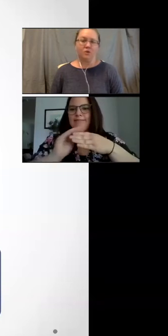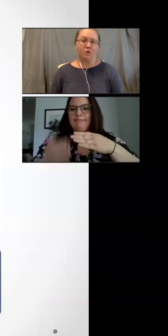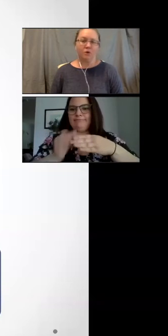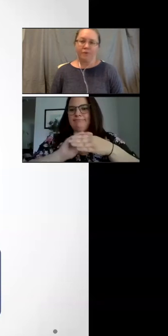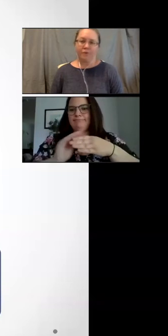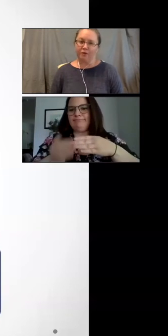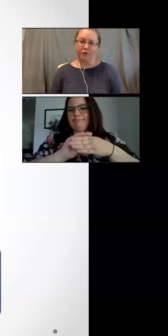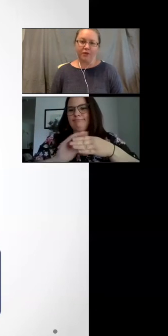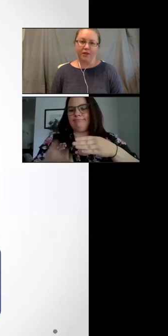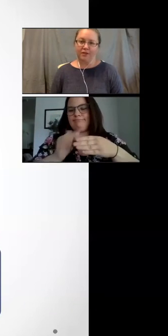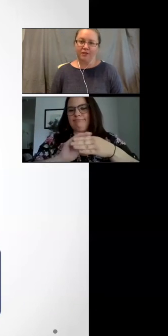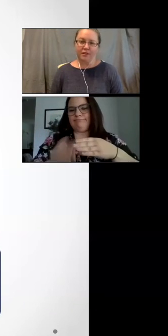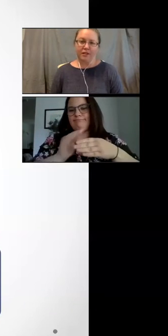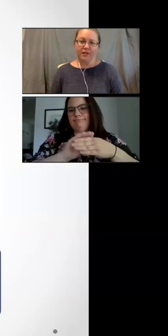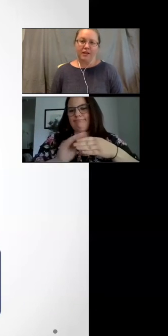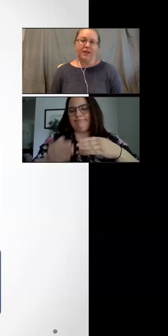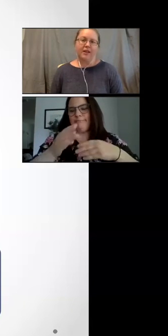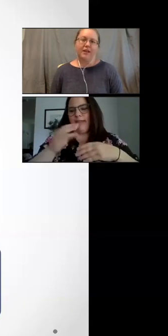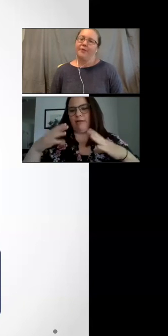said, go home every weekend